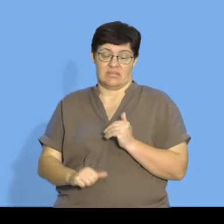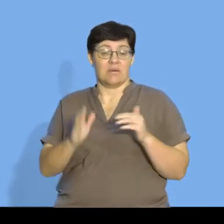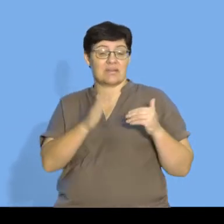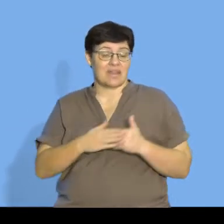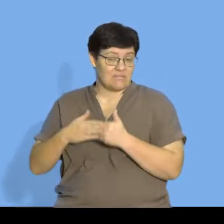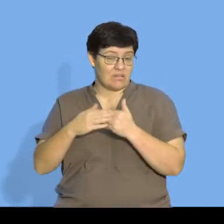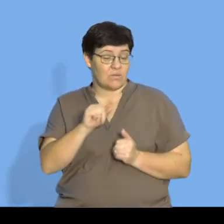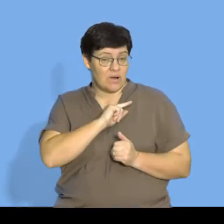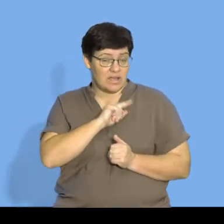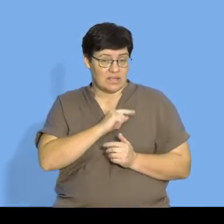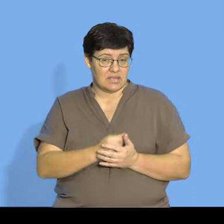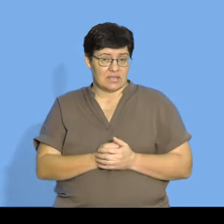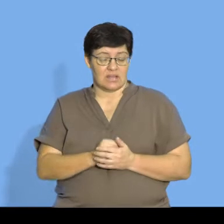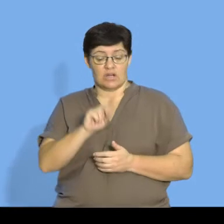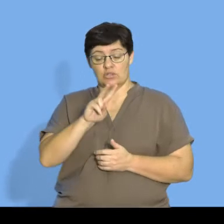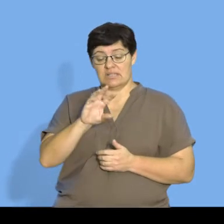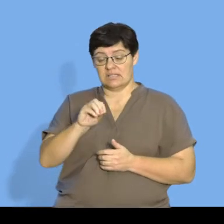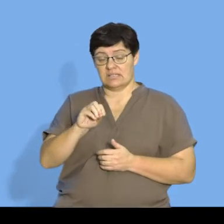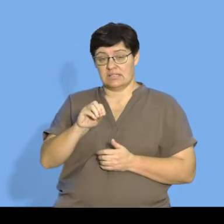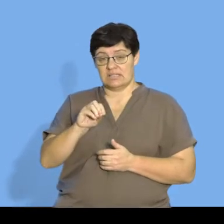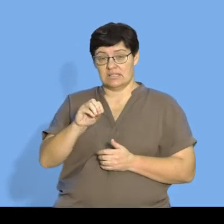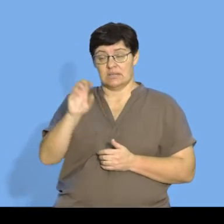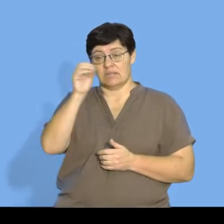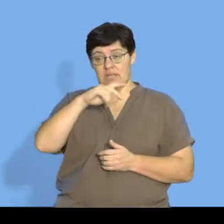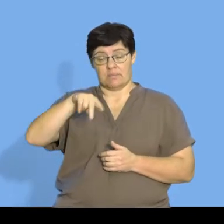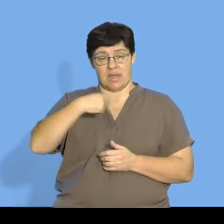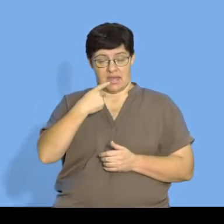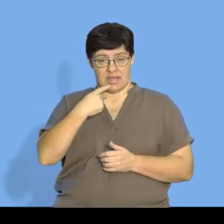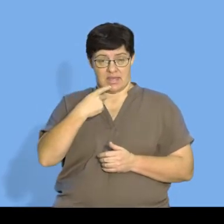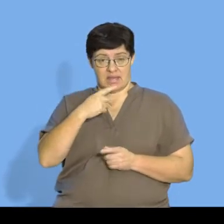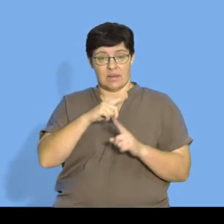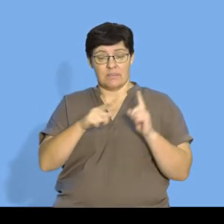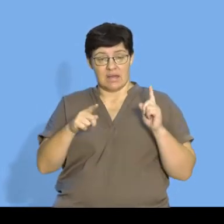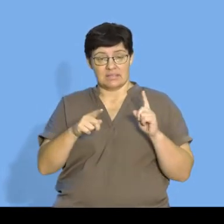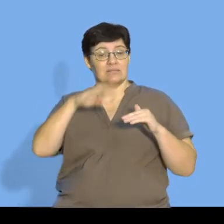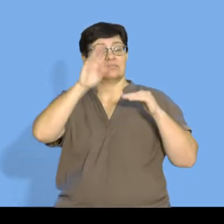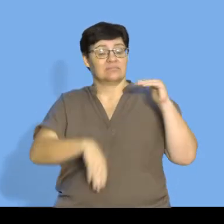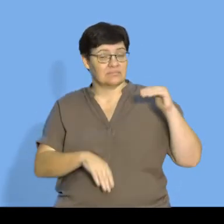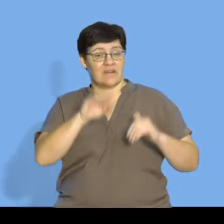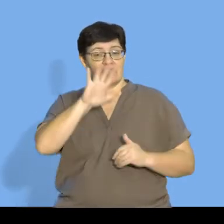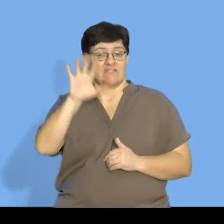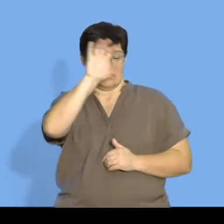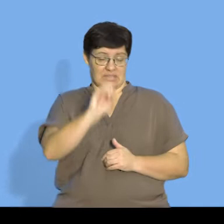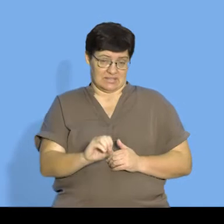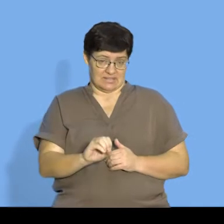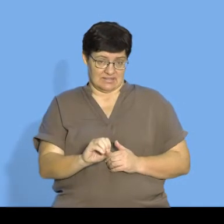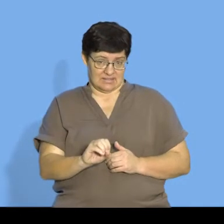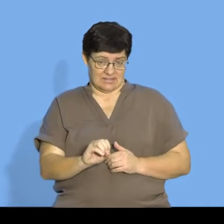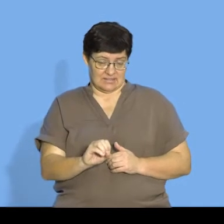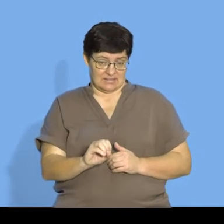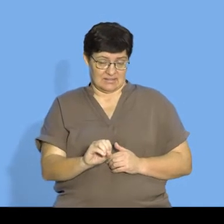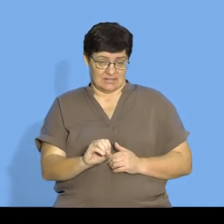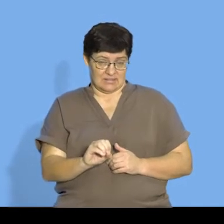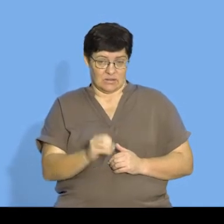careful on this one here, because 20% pay in the month of sale subject to a discount of 5%.